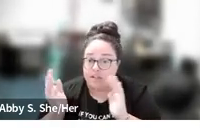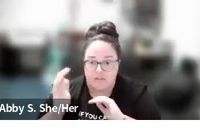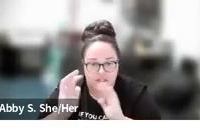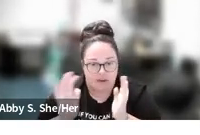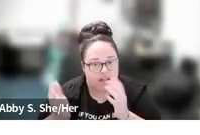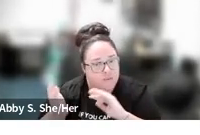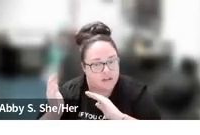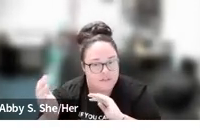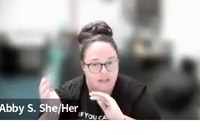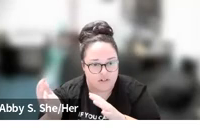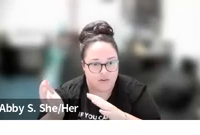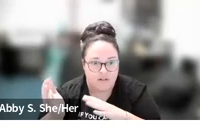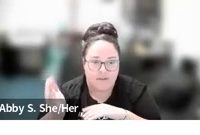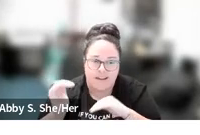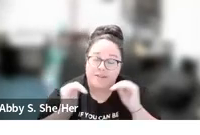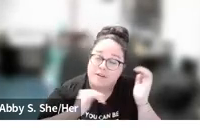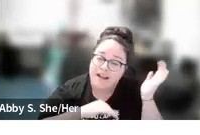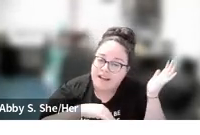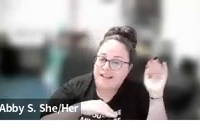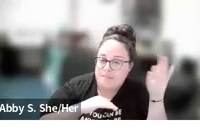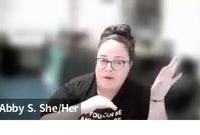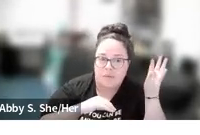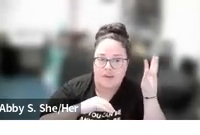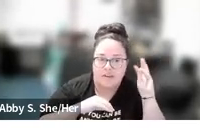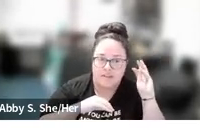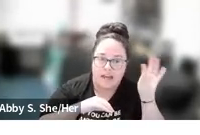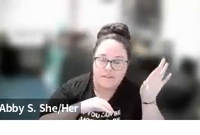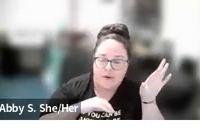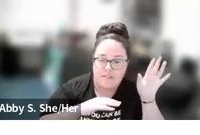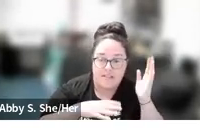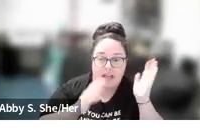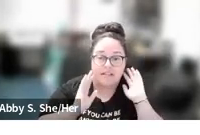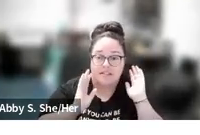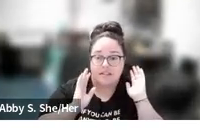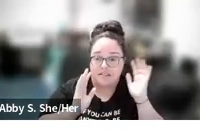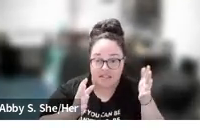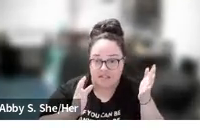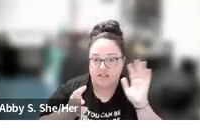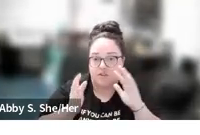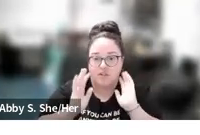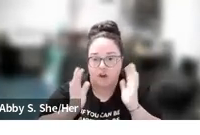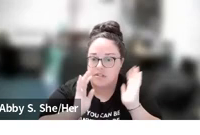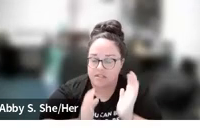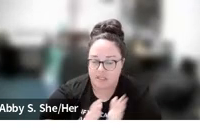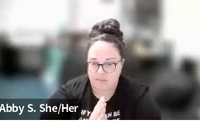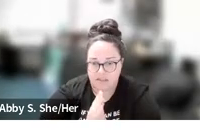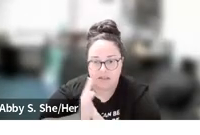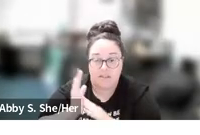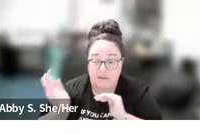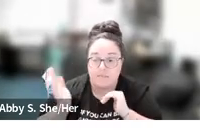different or be in different spots when it comes to Android, but that is where it kind of gets better with iPhones, is that it's consistent. It's usually always